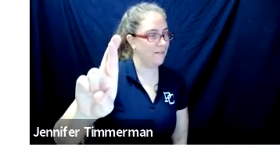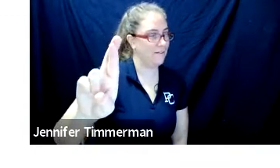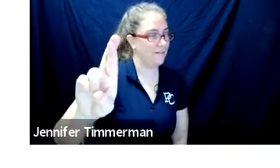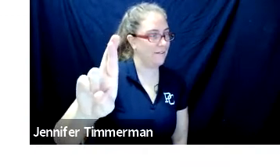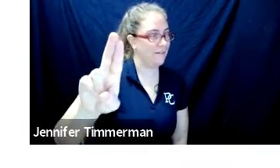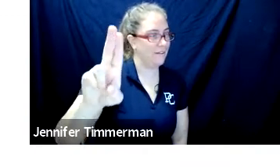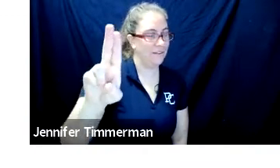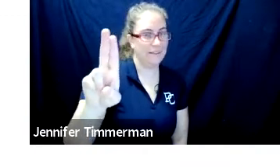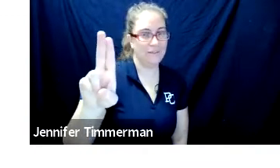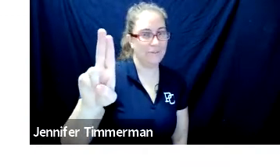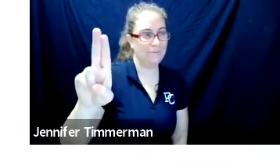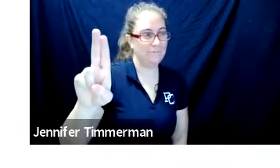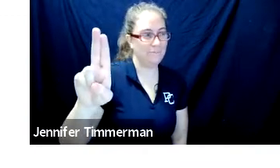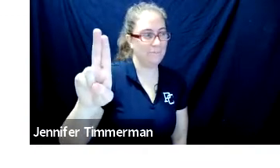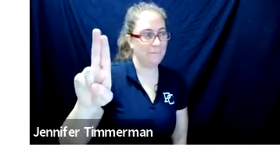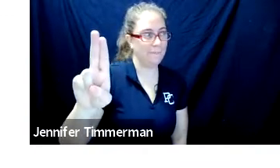R U